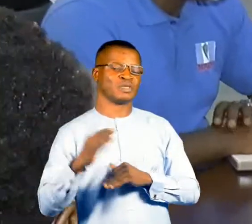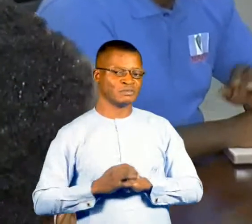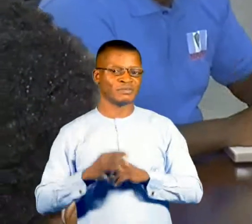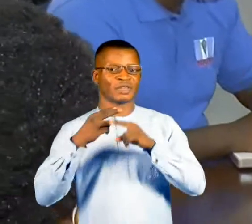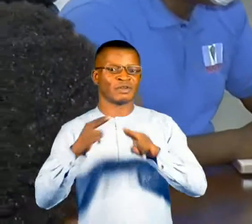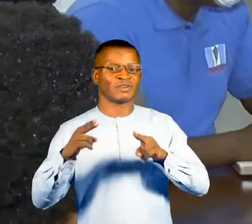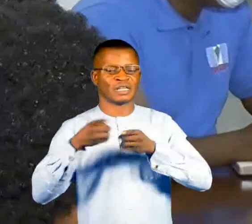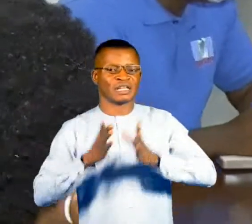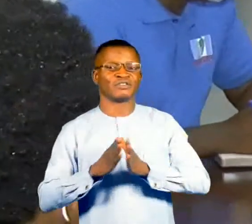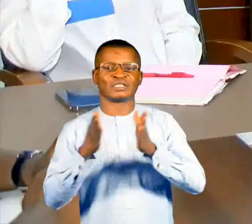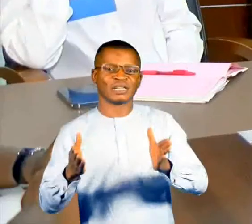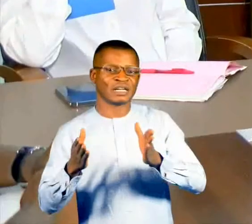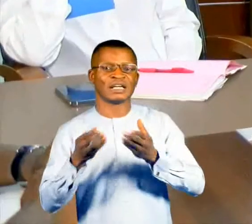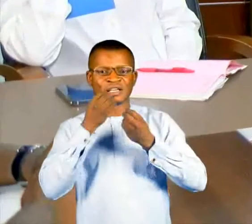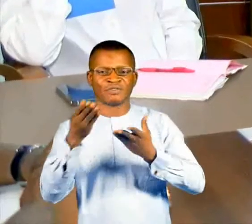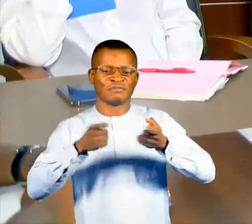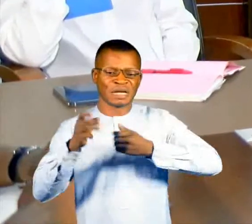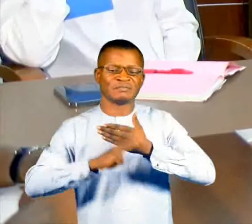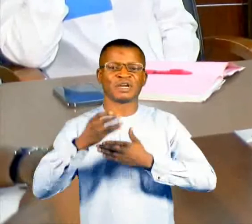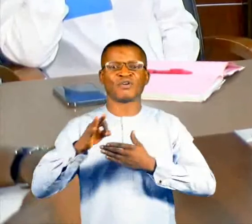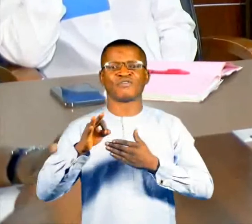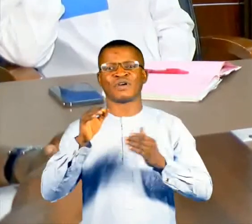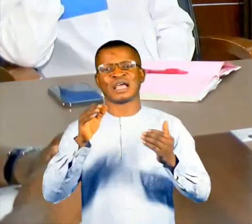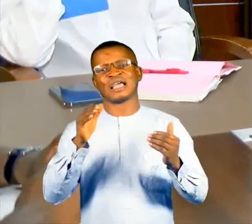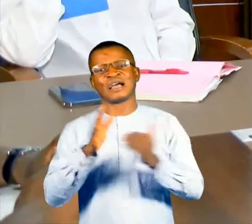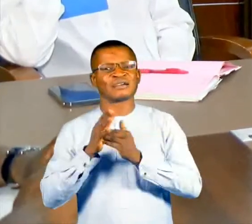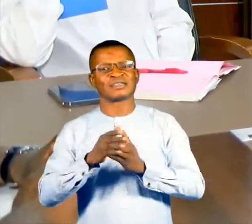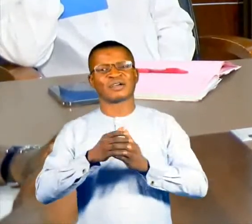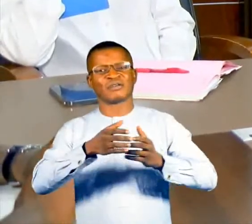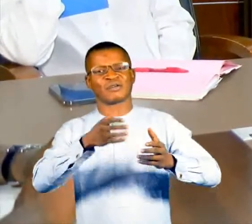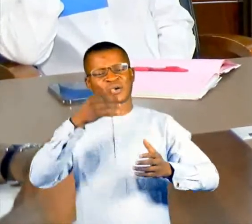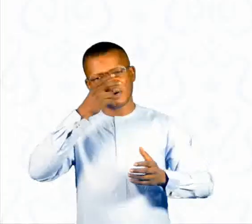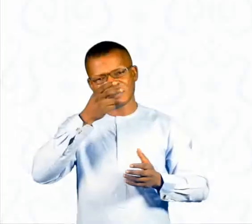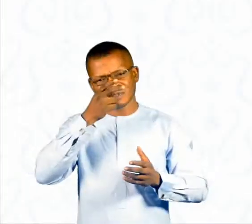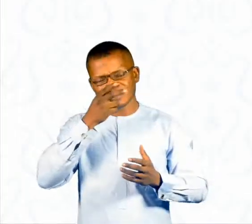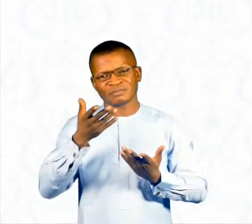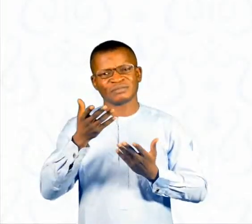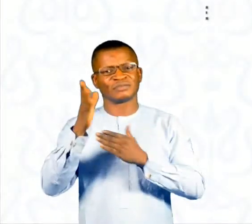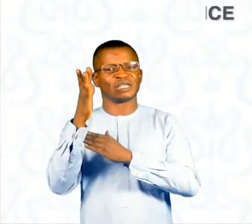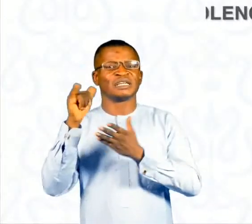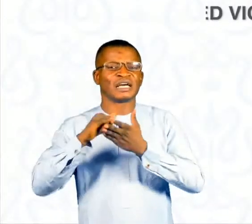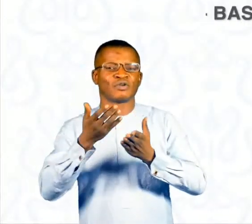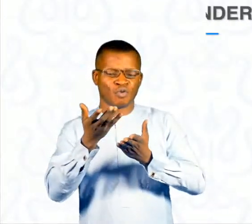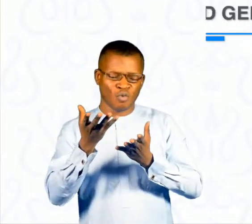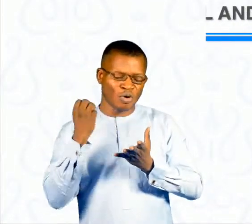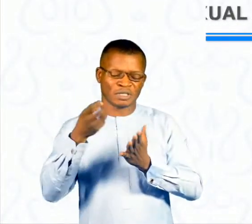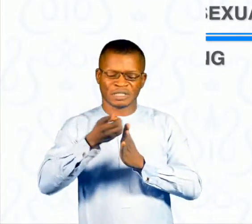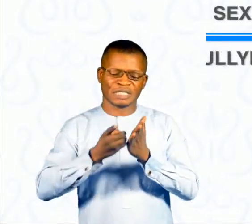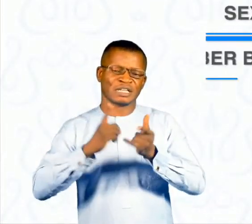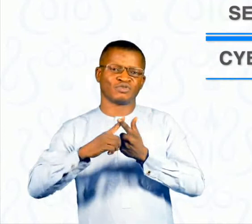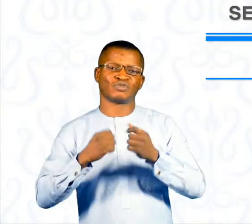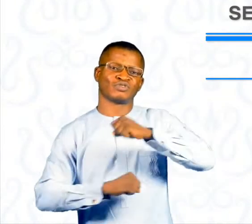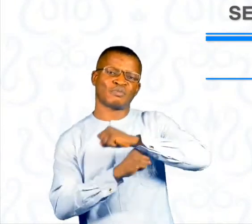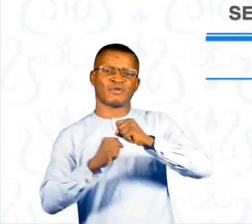briefing the Director General, the group informed the management about its anti-corruption reporting app, Flagit, which was designed to